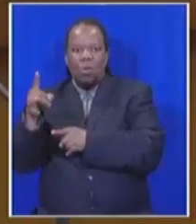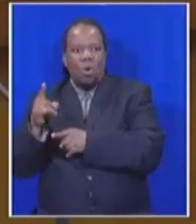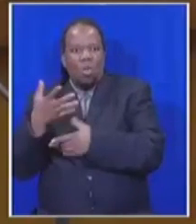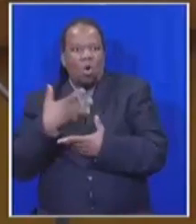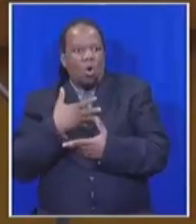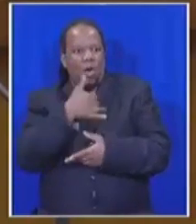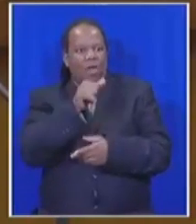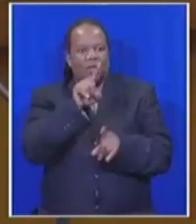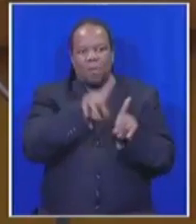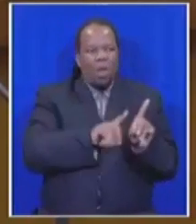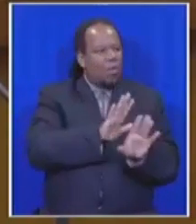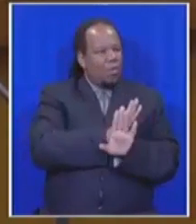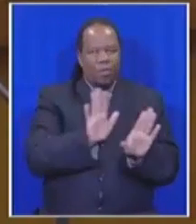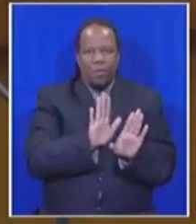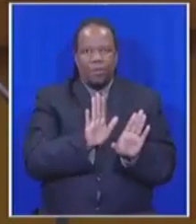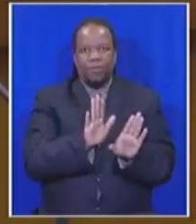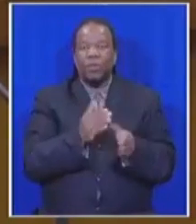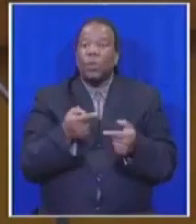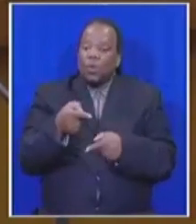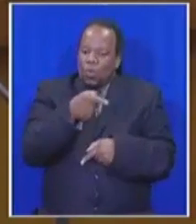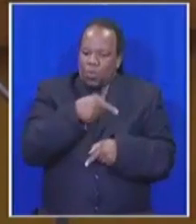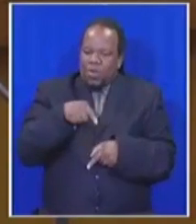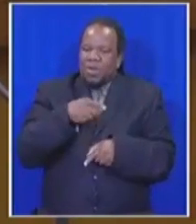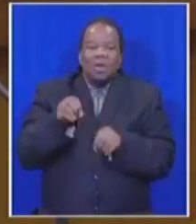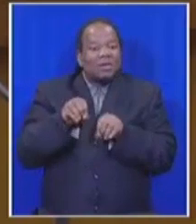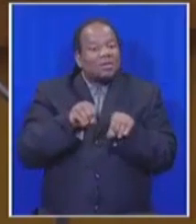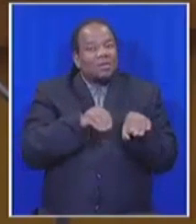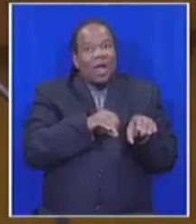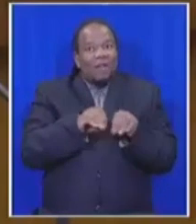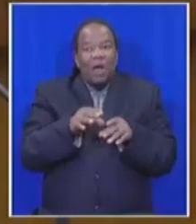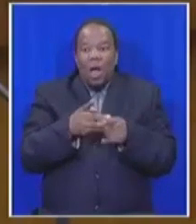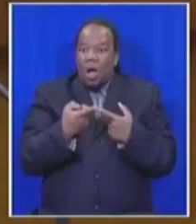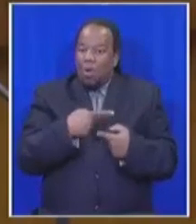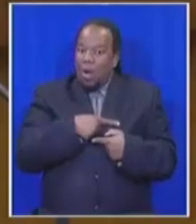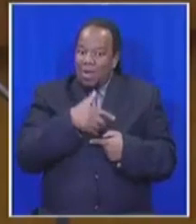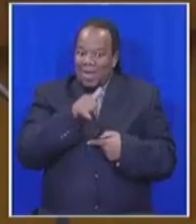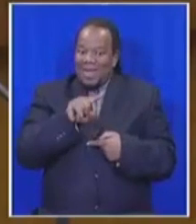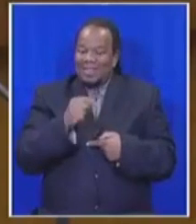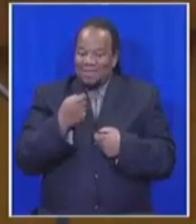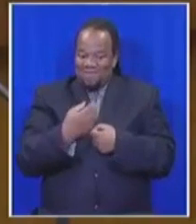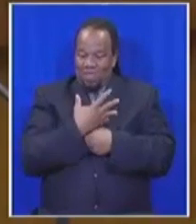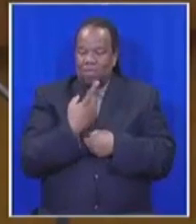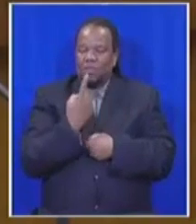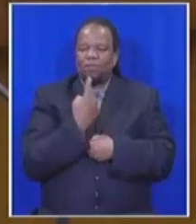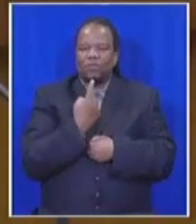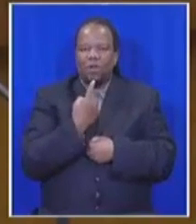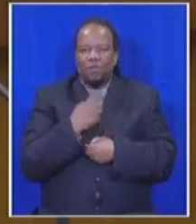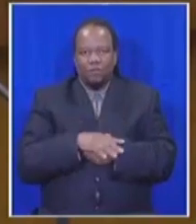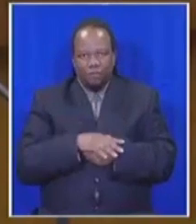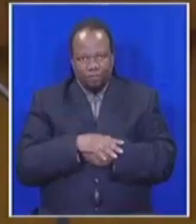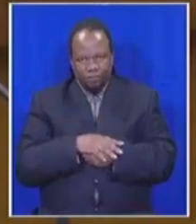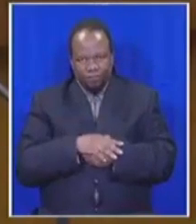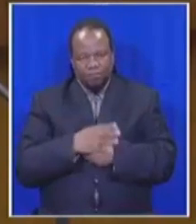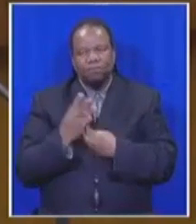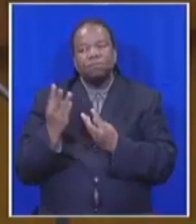The losses and setbacks suffered in these elections are self-inflicted. The message sent to us by our people